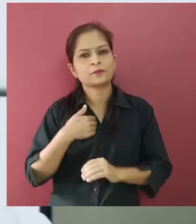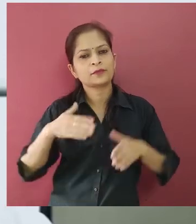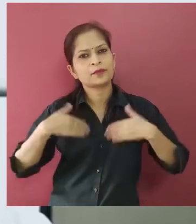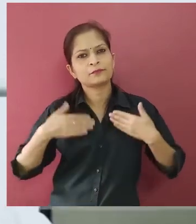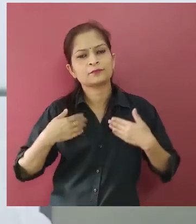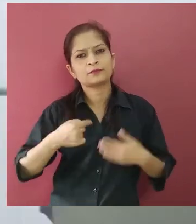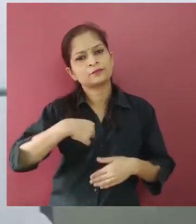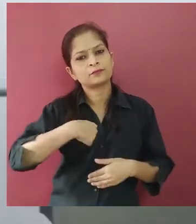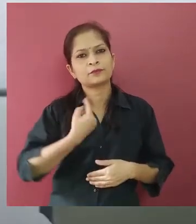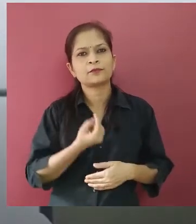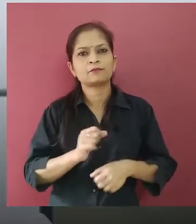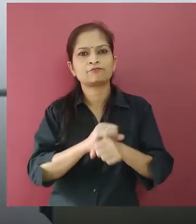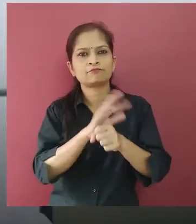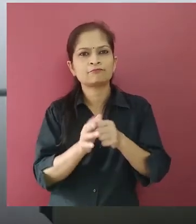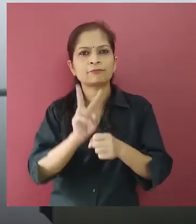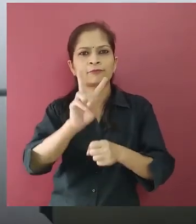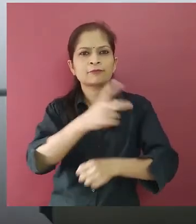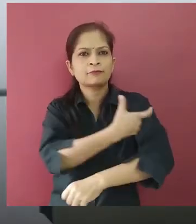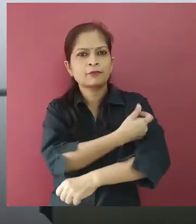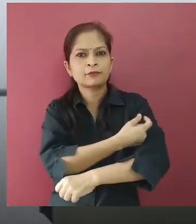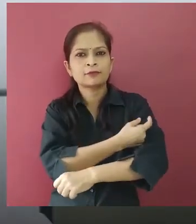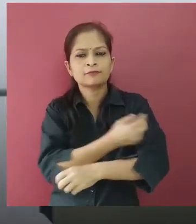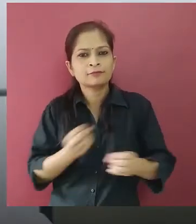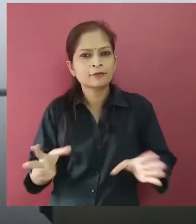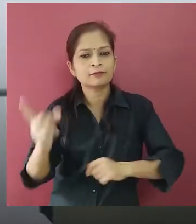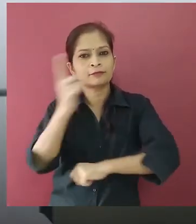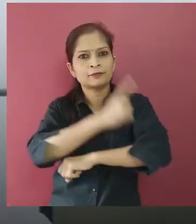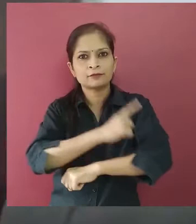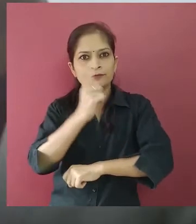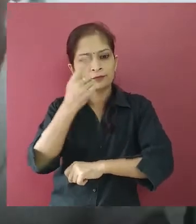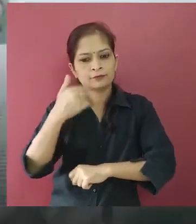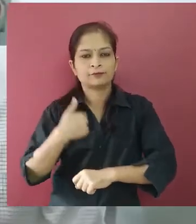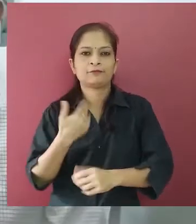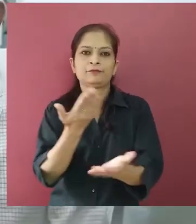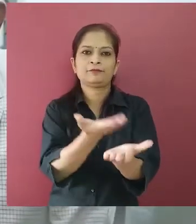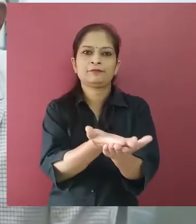I happily and voluntarily took the first vaccine on the first day of the drive.